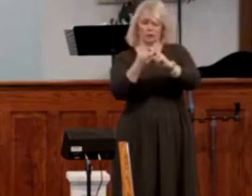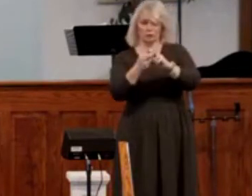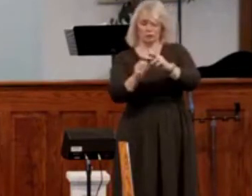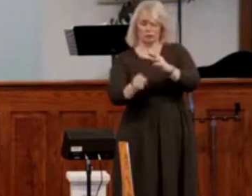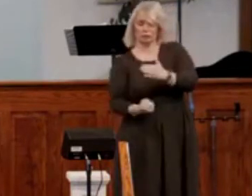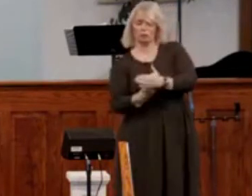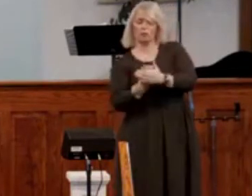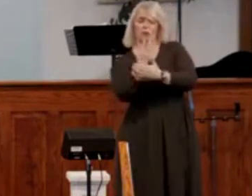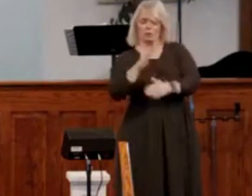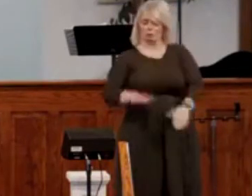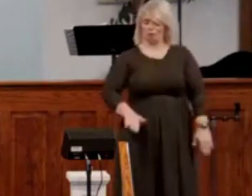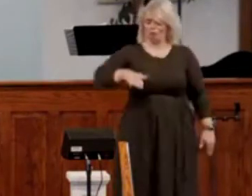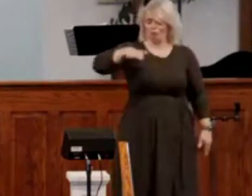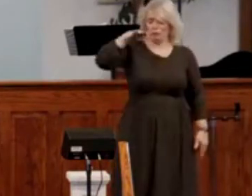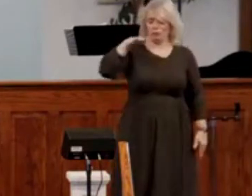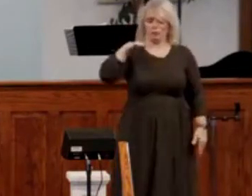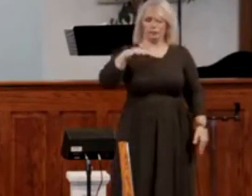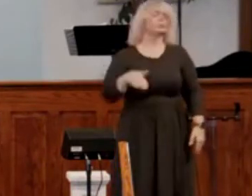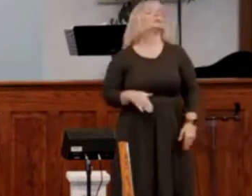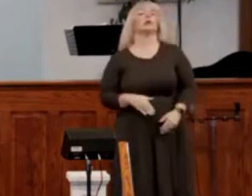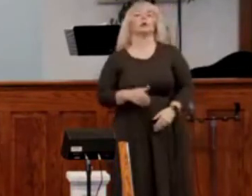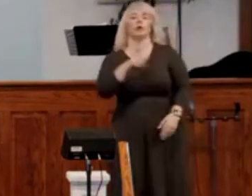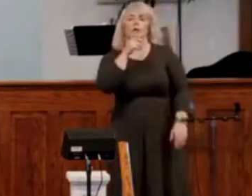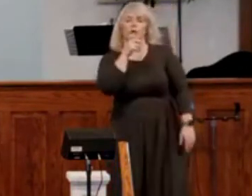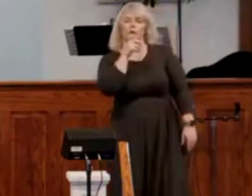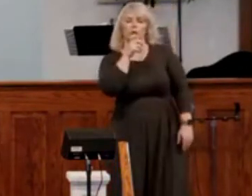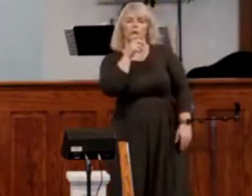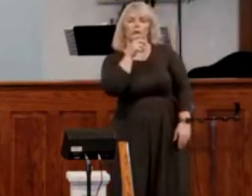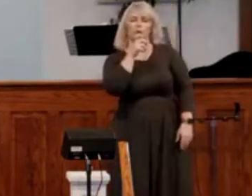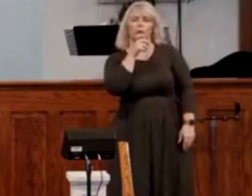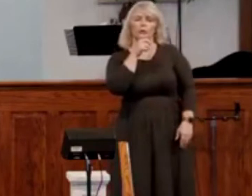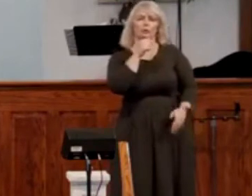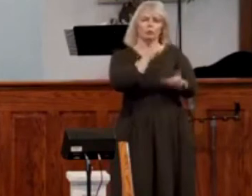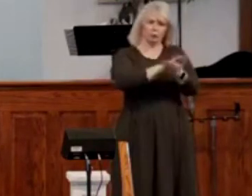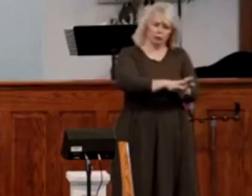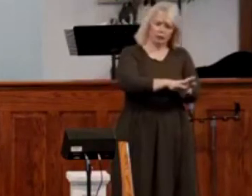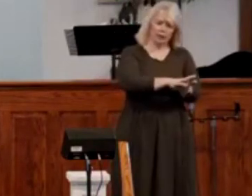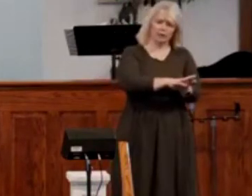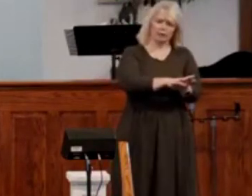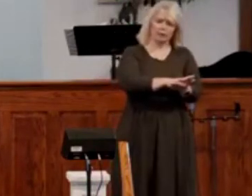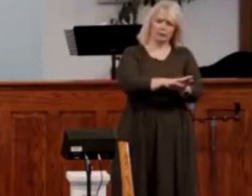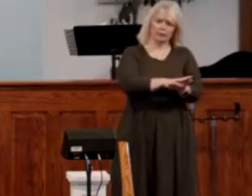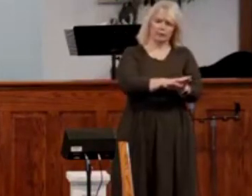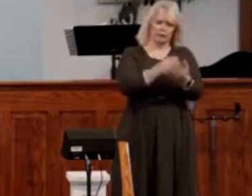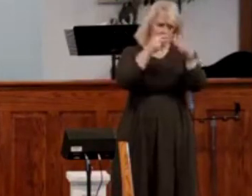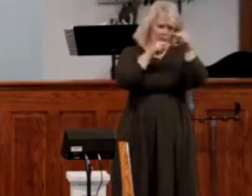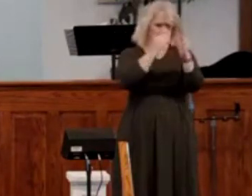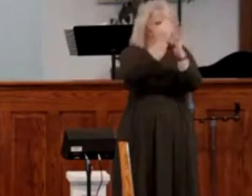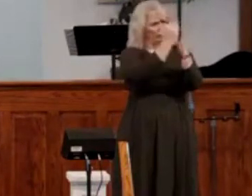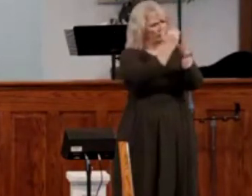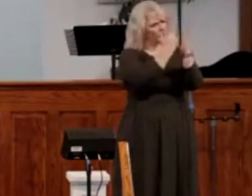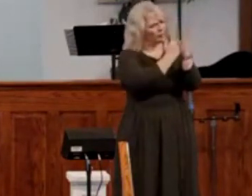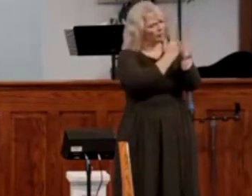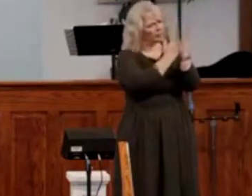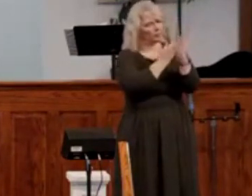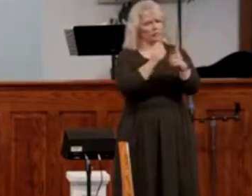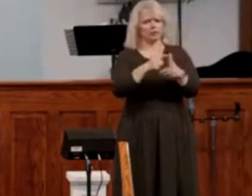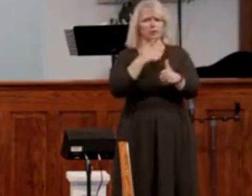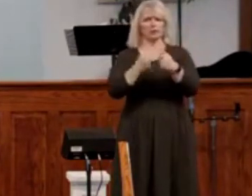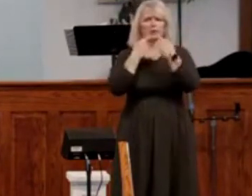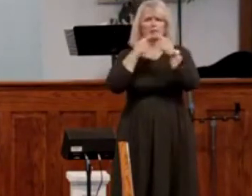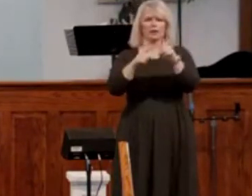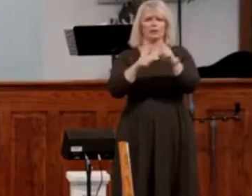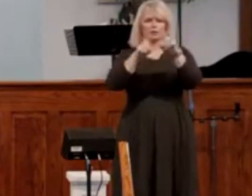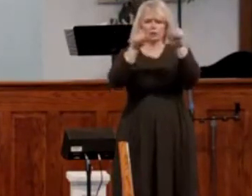growing. But who are some of those people? Write them down and actually look at that list and then answer question number